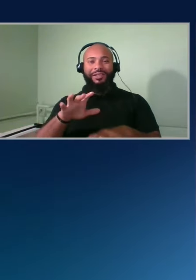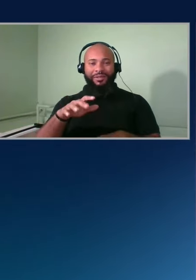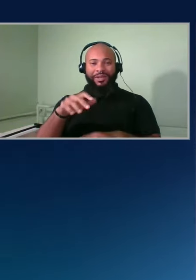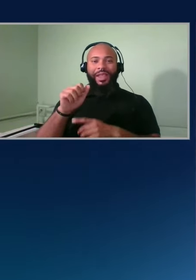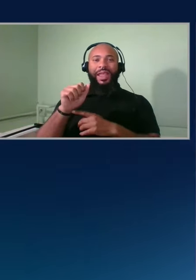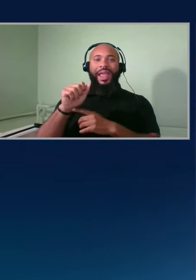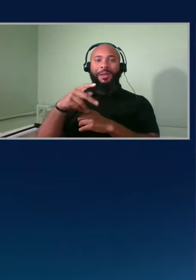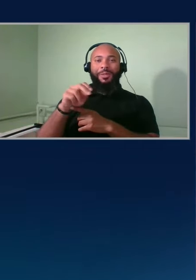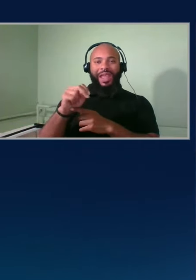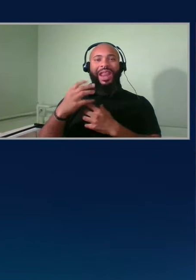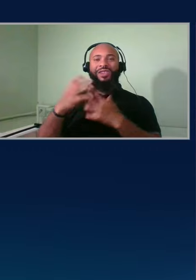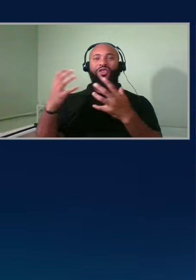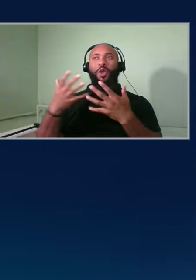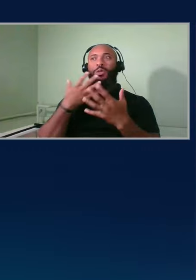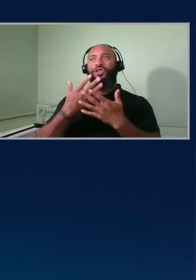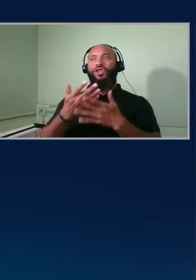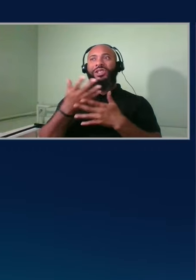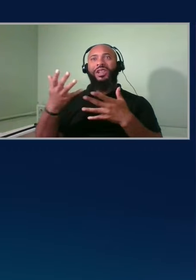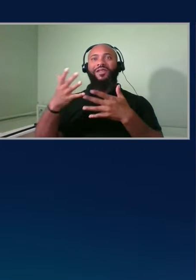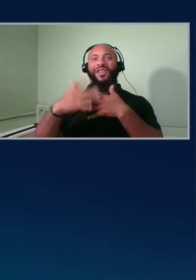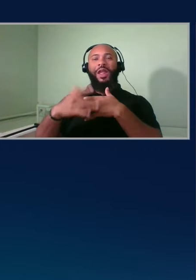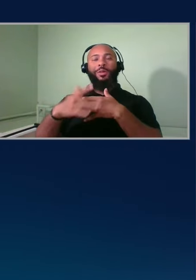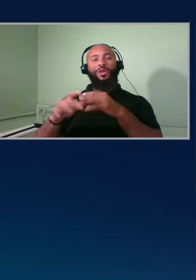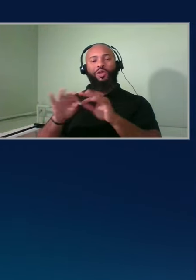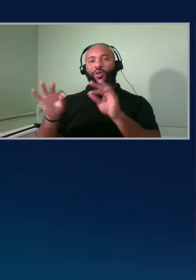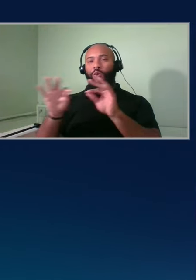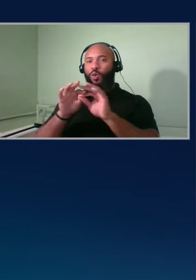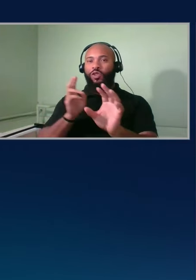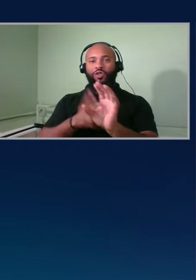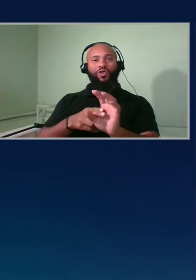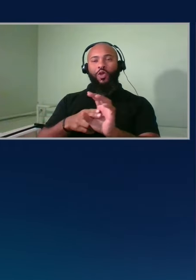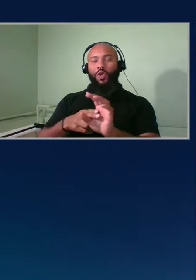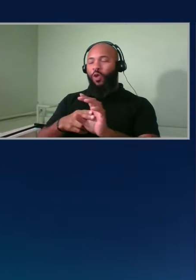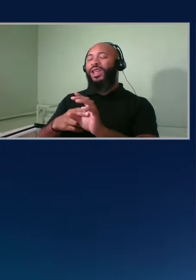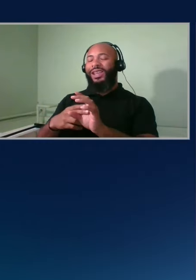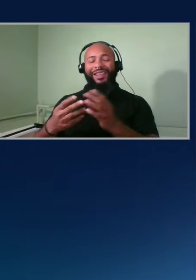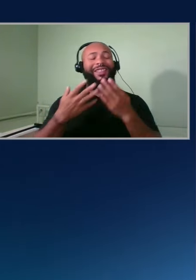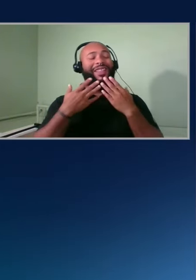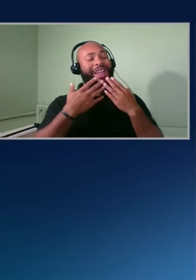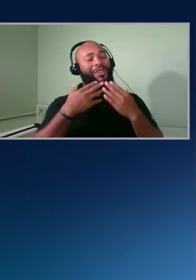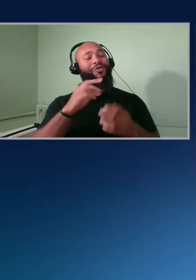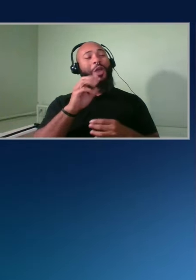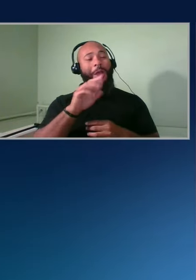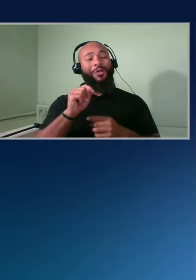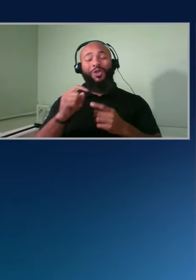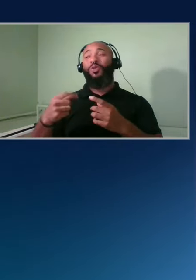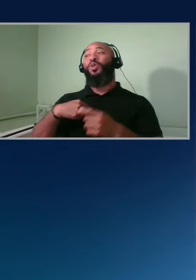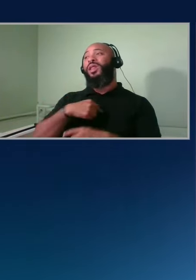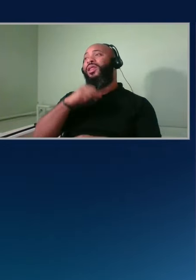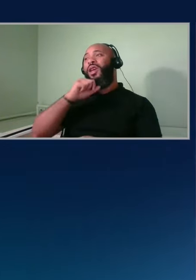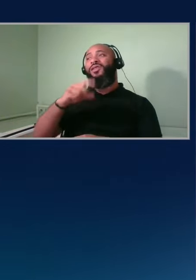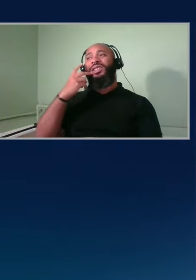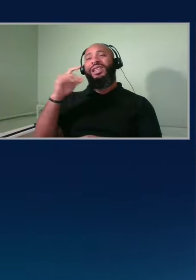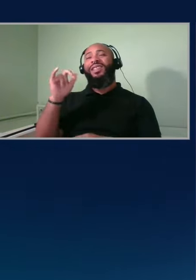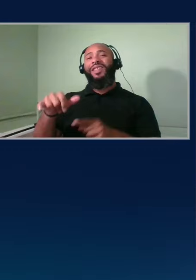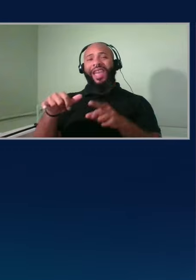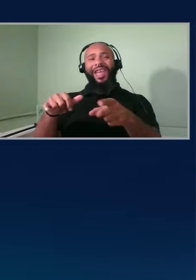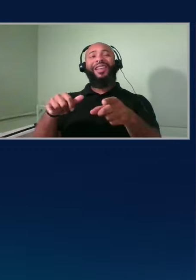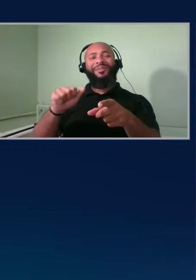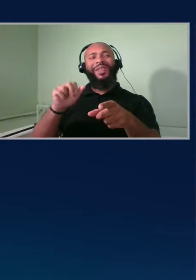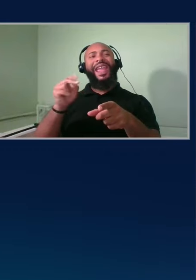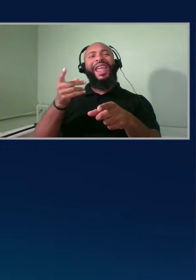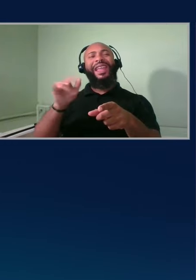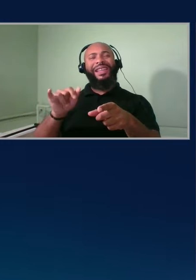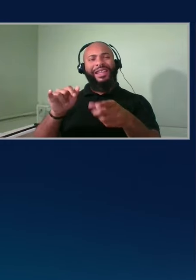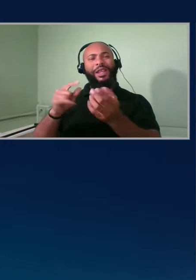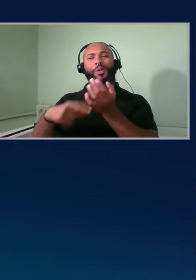joining. So thank you, Robert. We love to see that. Andy, what else do you have for us? What else is, here in the